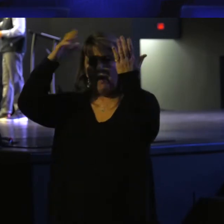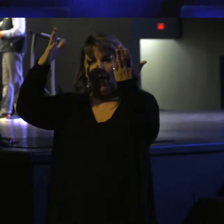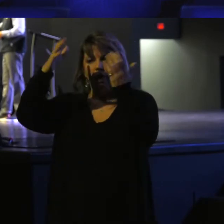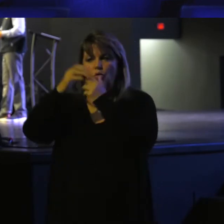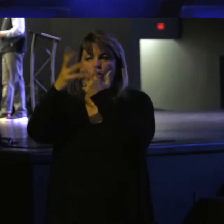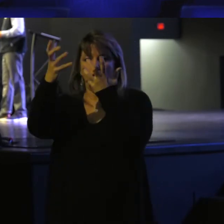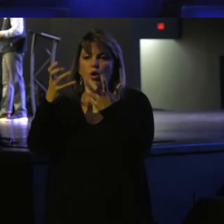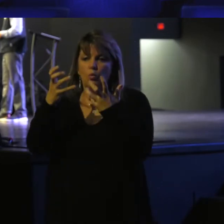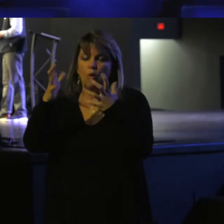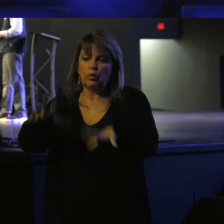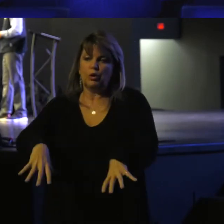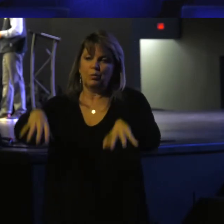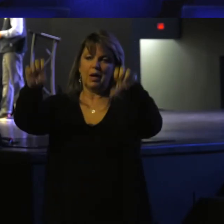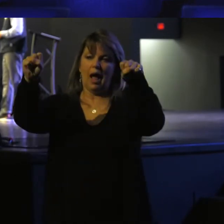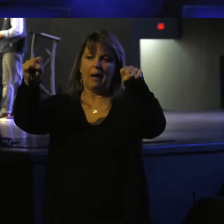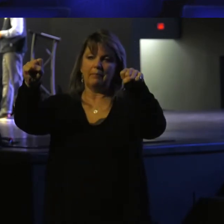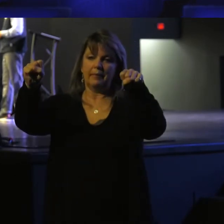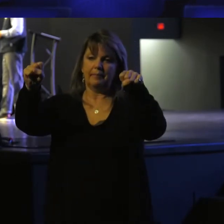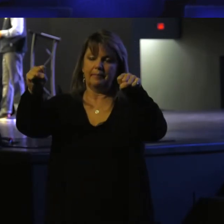who wants to adopt.